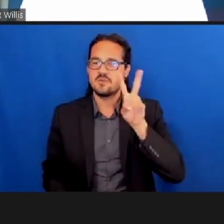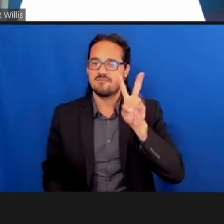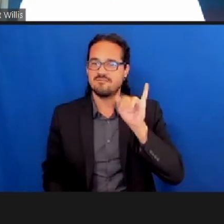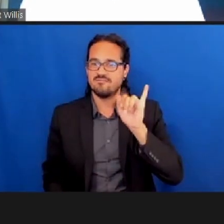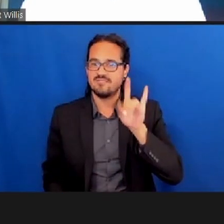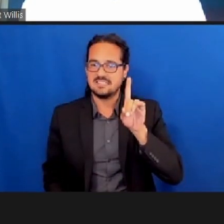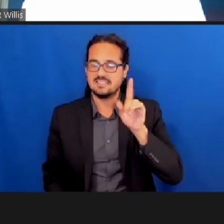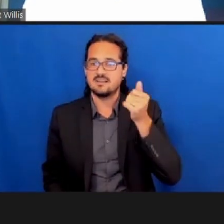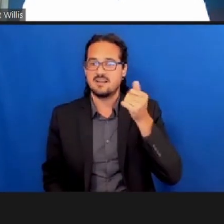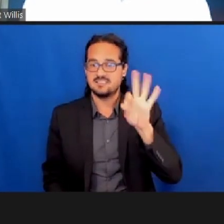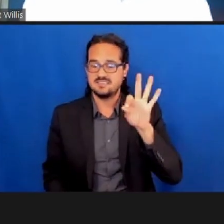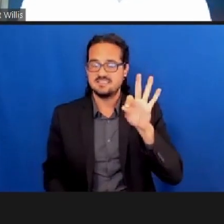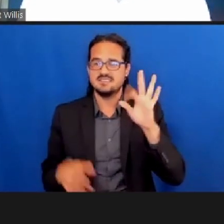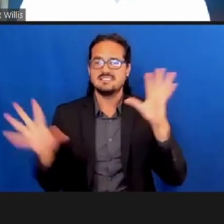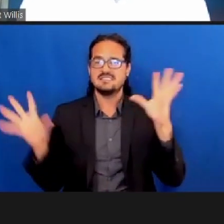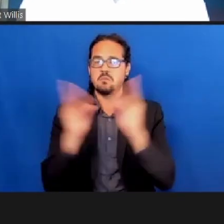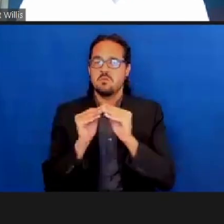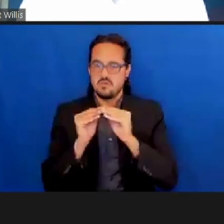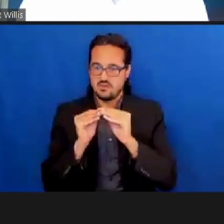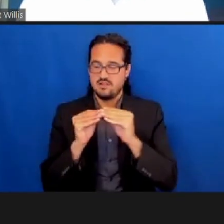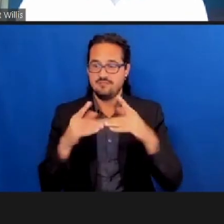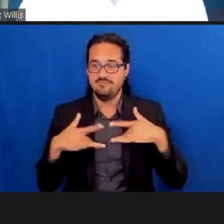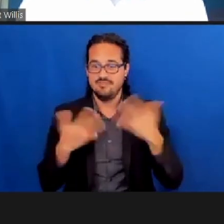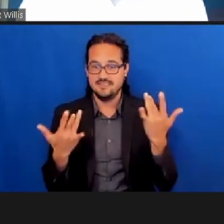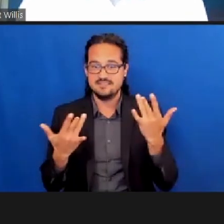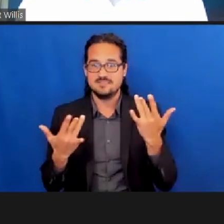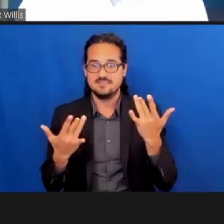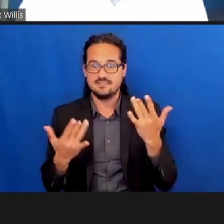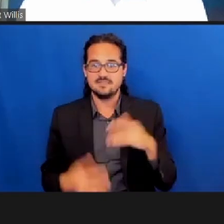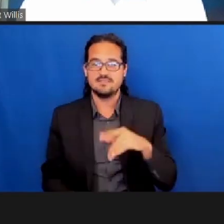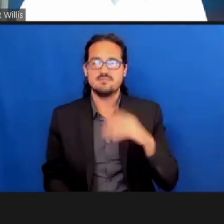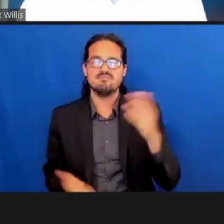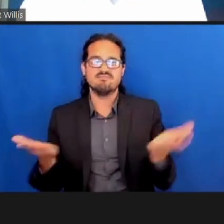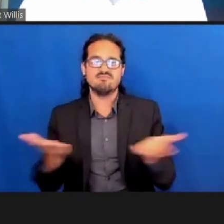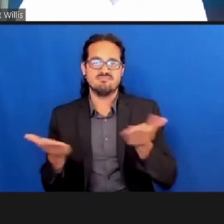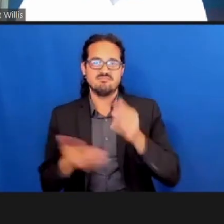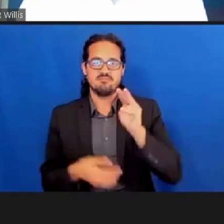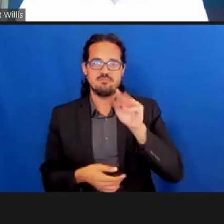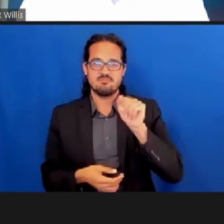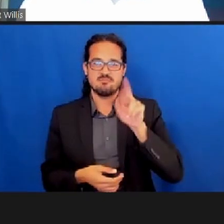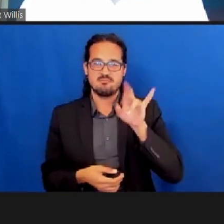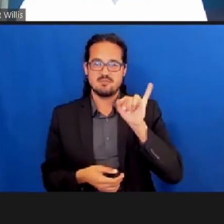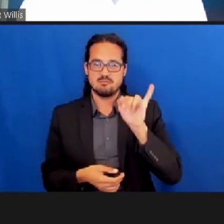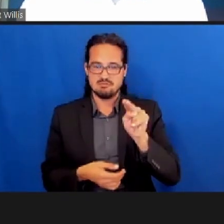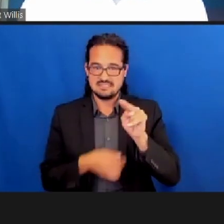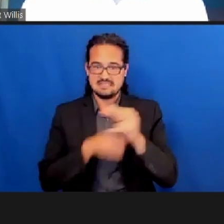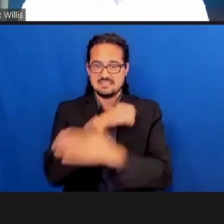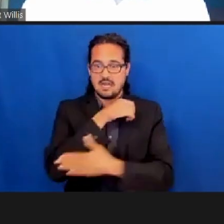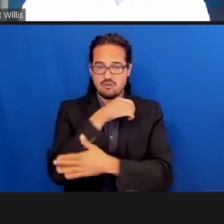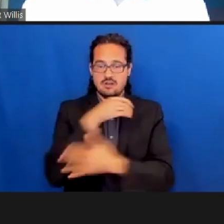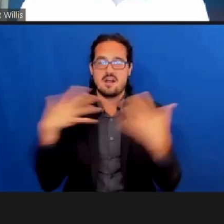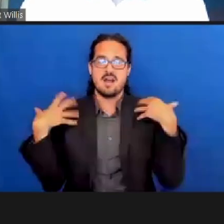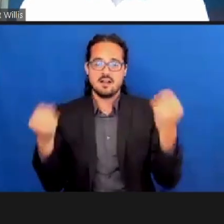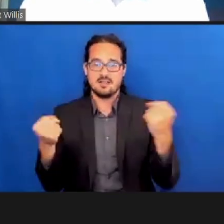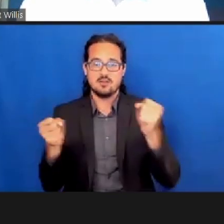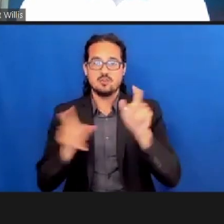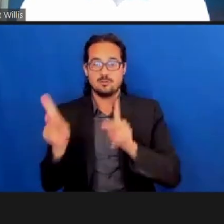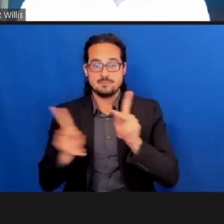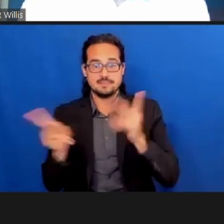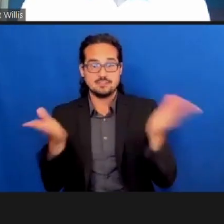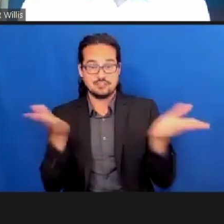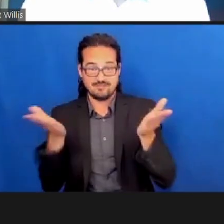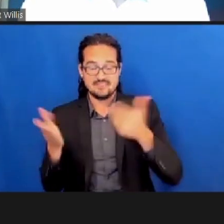and Human Services. I'm Lainey Hendricks, Public Information Officer, and will serve as your moderator this